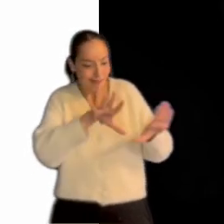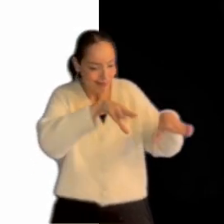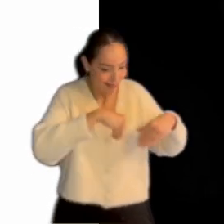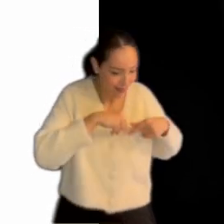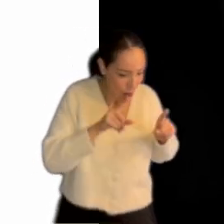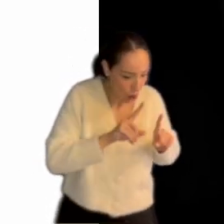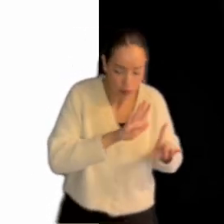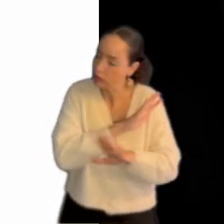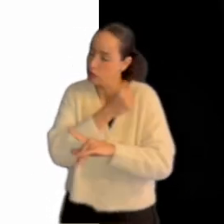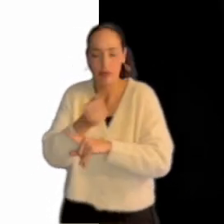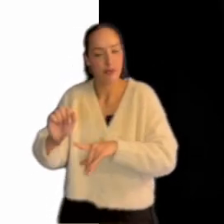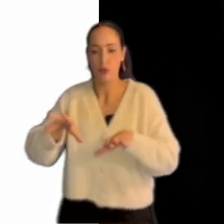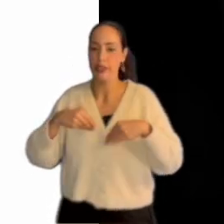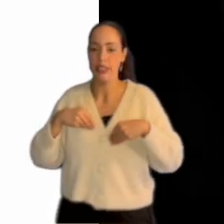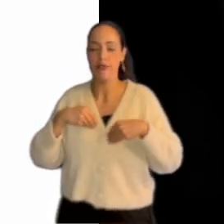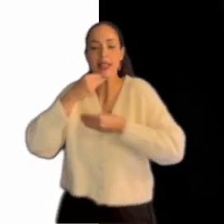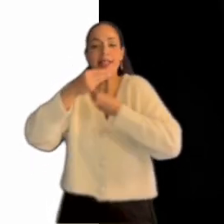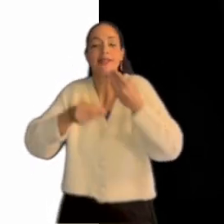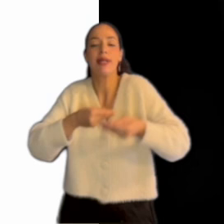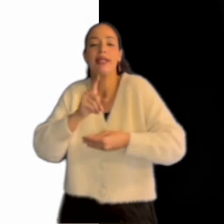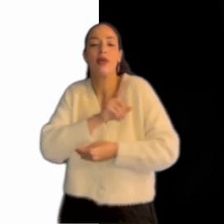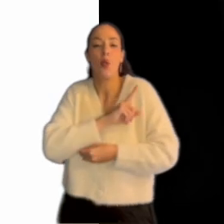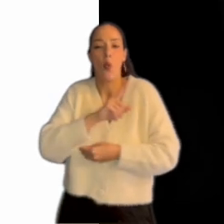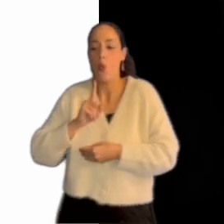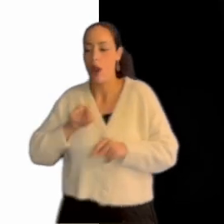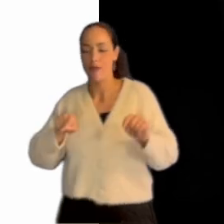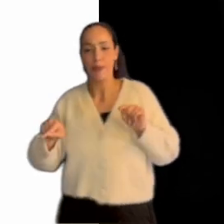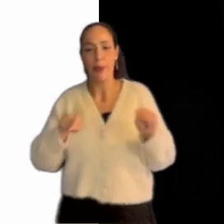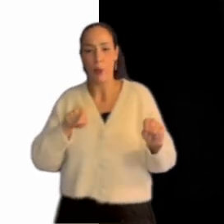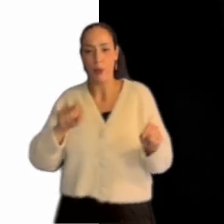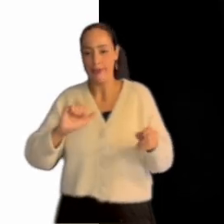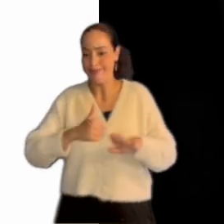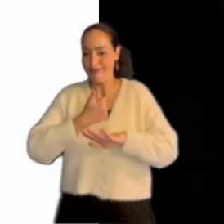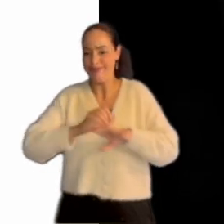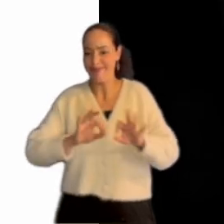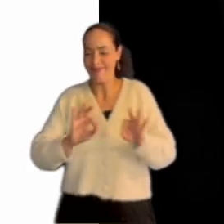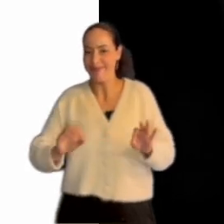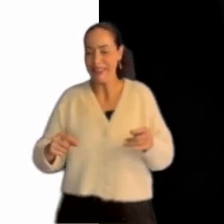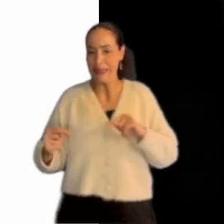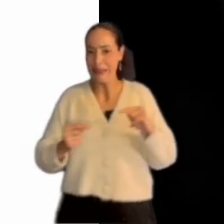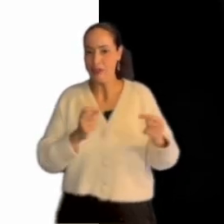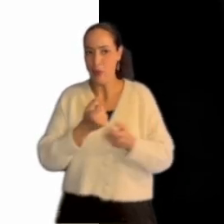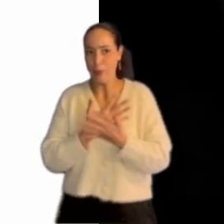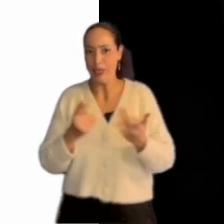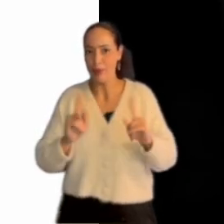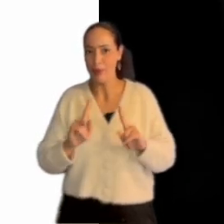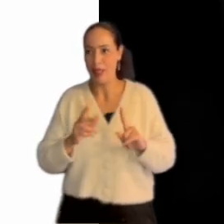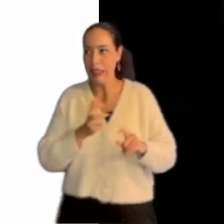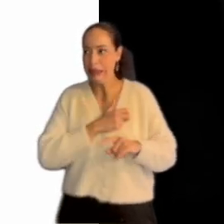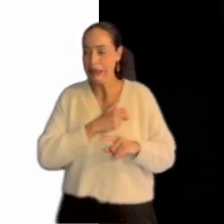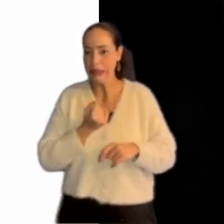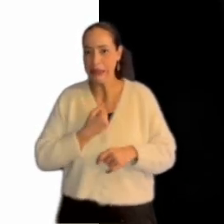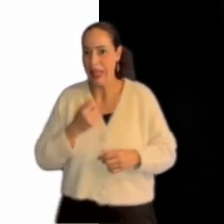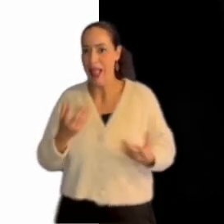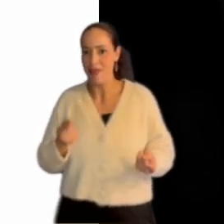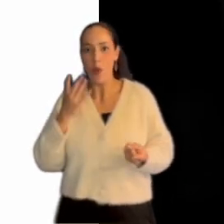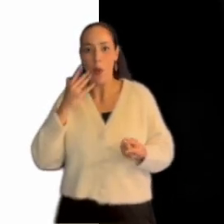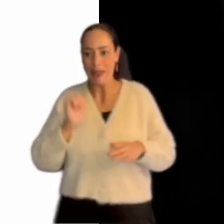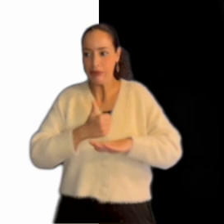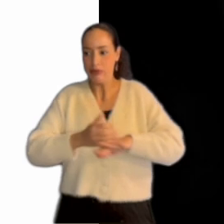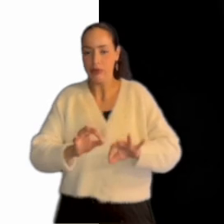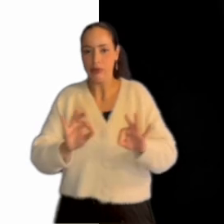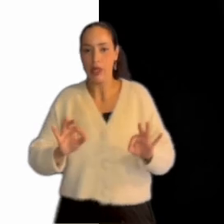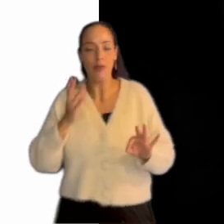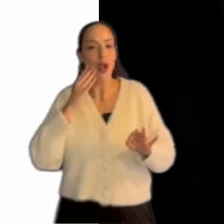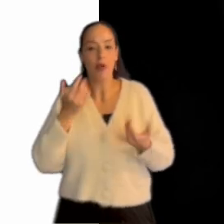challenging and fraught with anxiety and guilt. Yet when we don't set these boundaries, when we deny what's okay for us, we're left feeling angry,